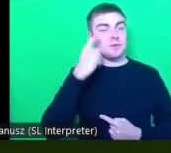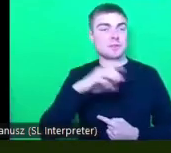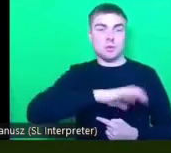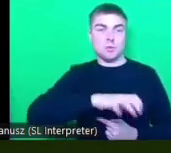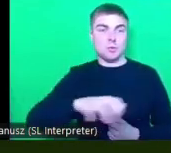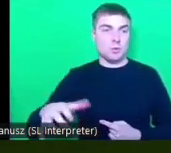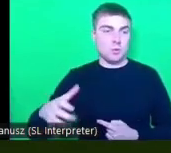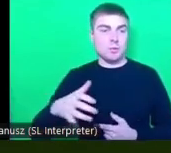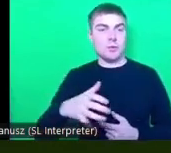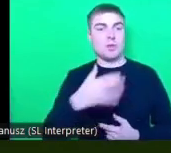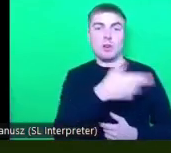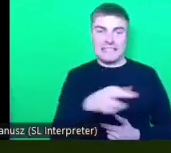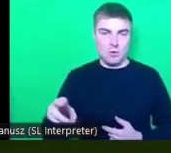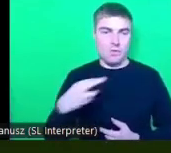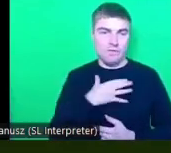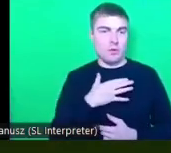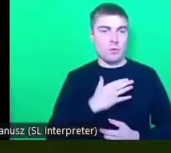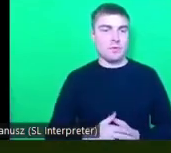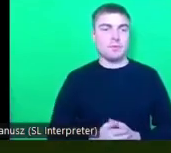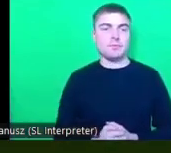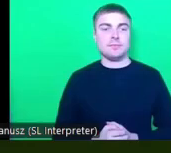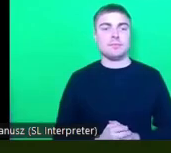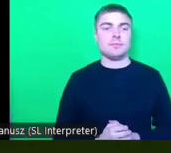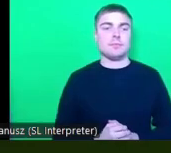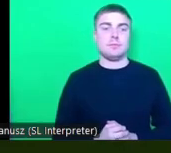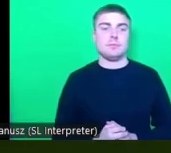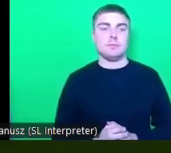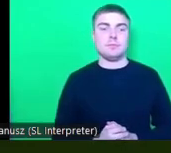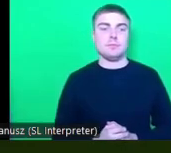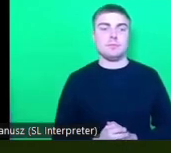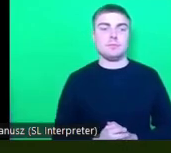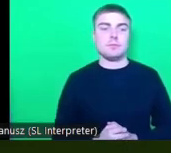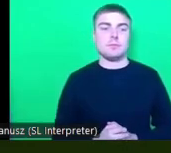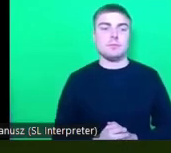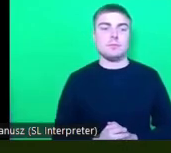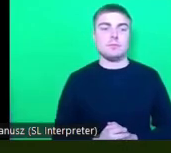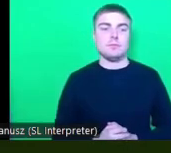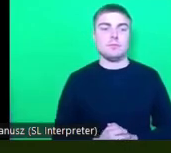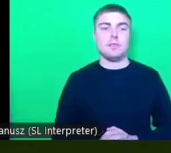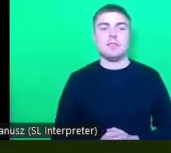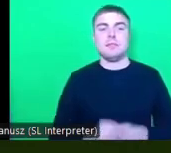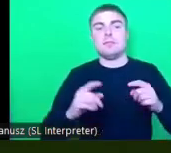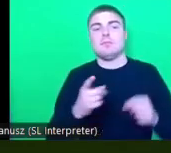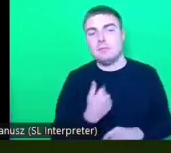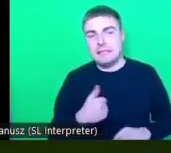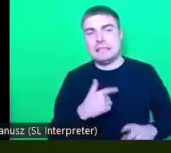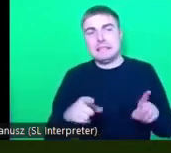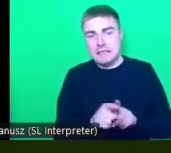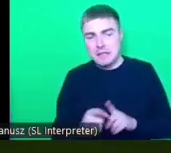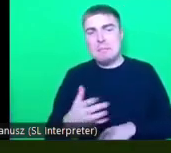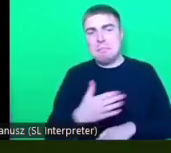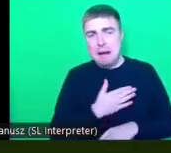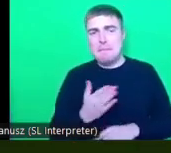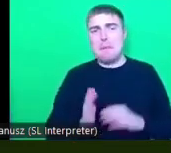wolves in northern Scandinavia, and that is because there we have the reindeer husbandry area, and we are not supposed to have